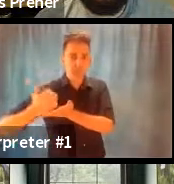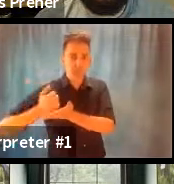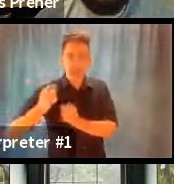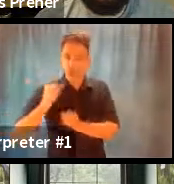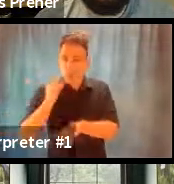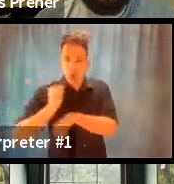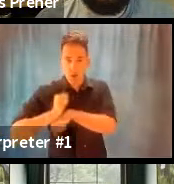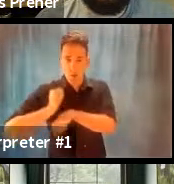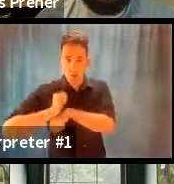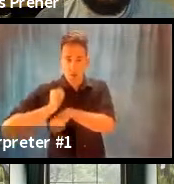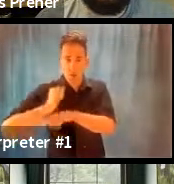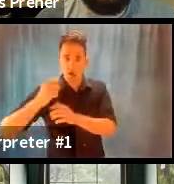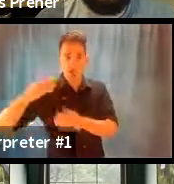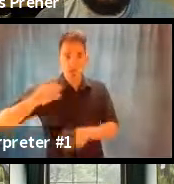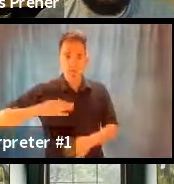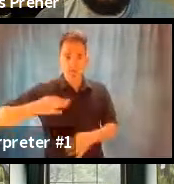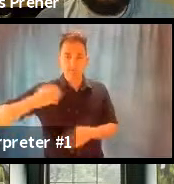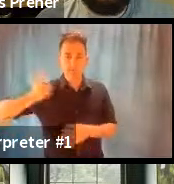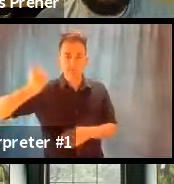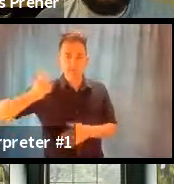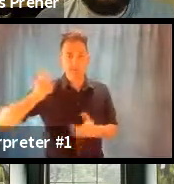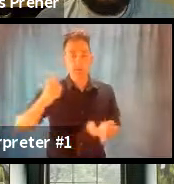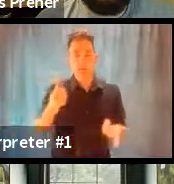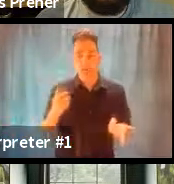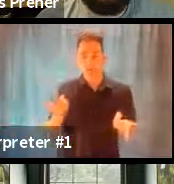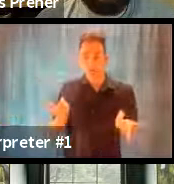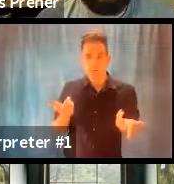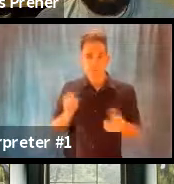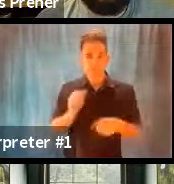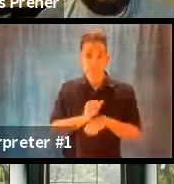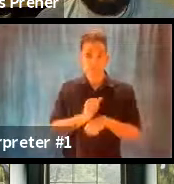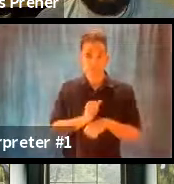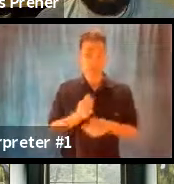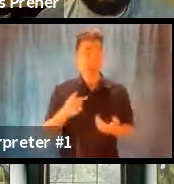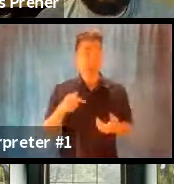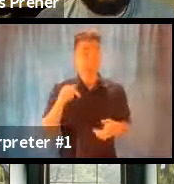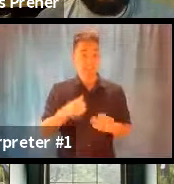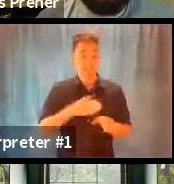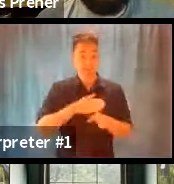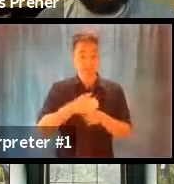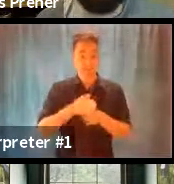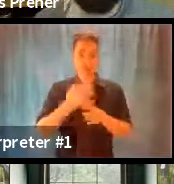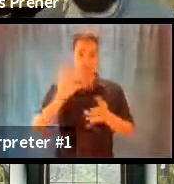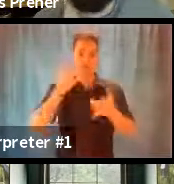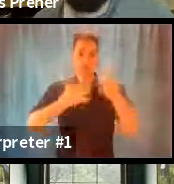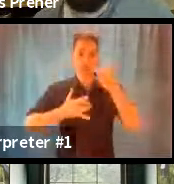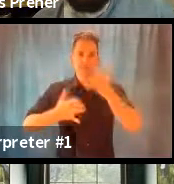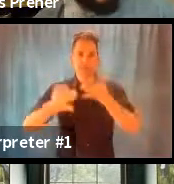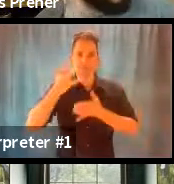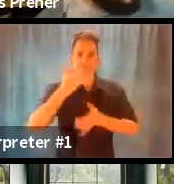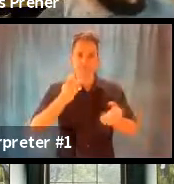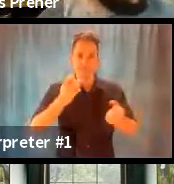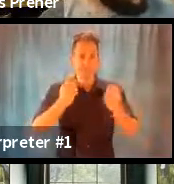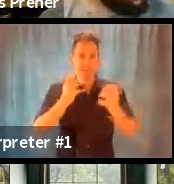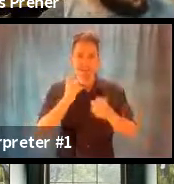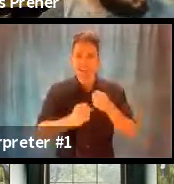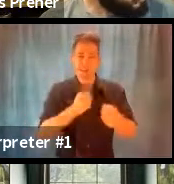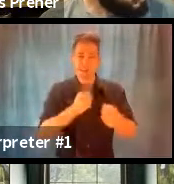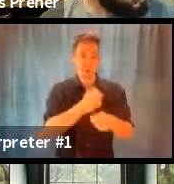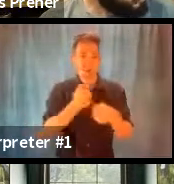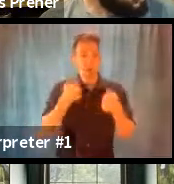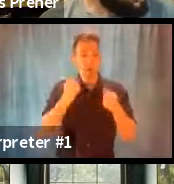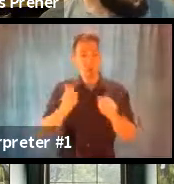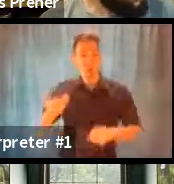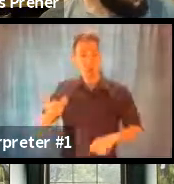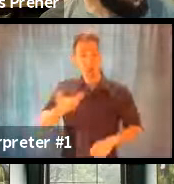has been suffering for years as far as having quality workers, because in order to get quality